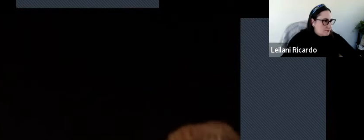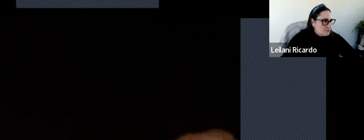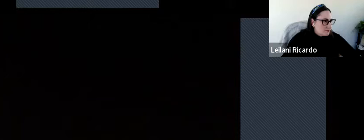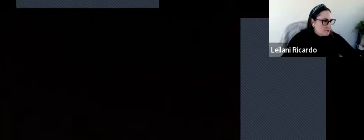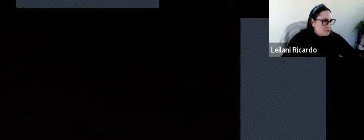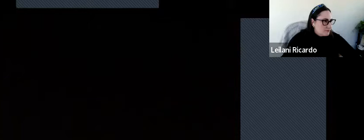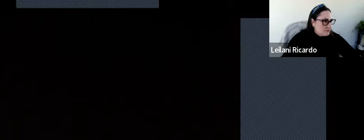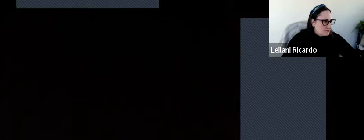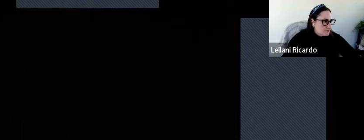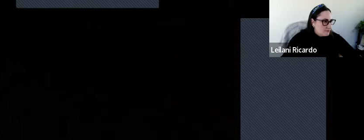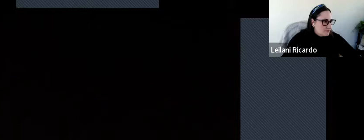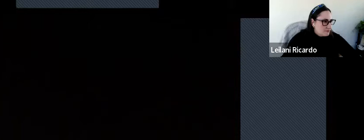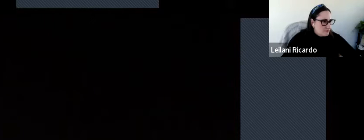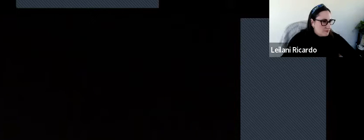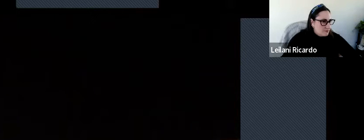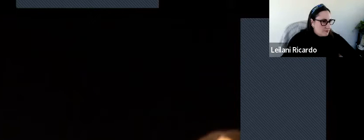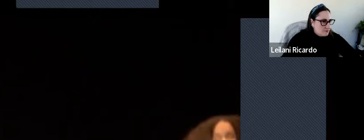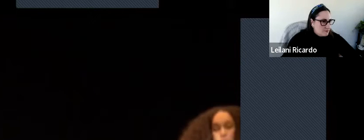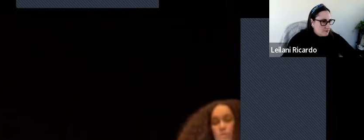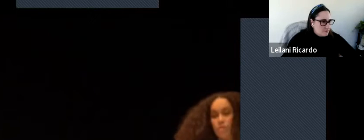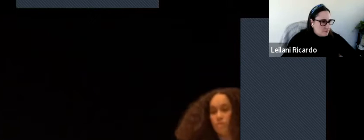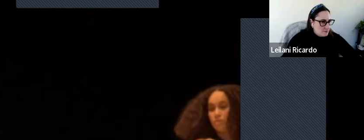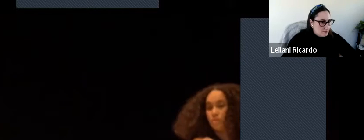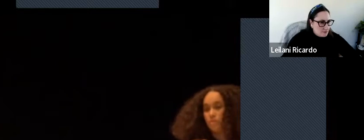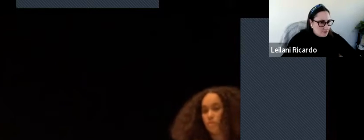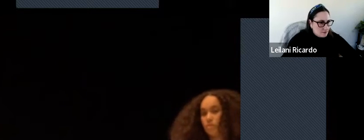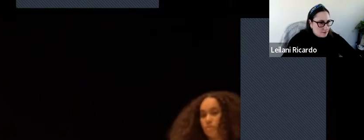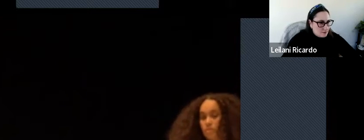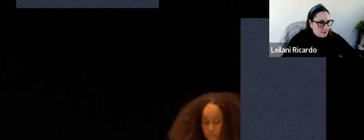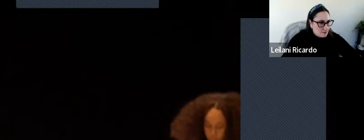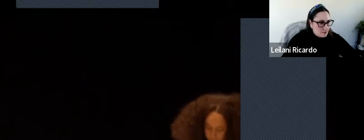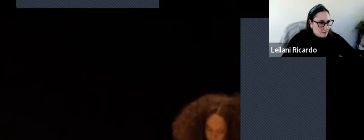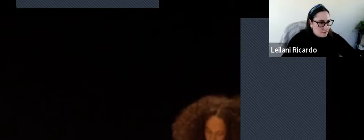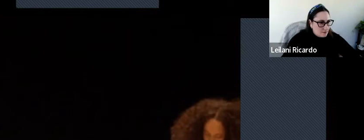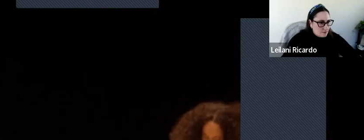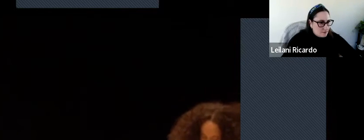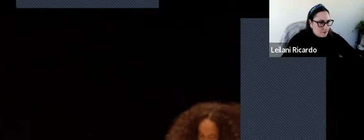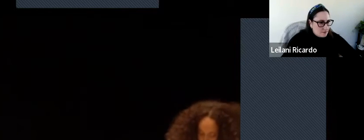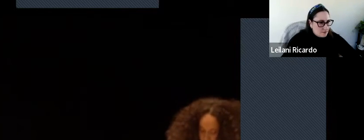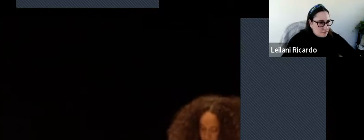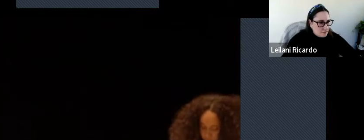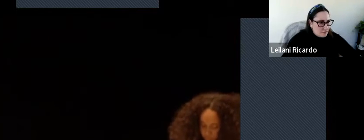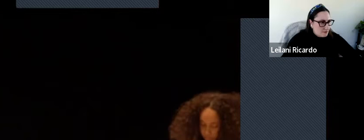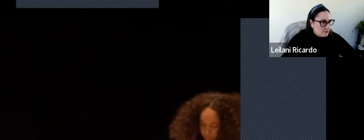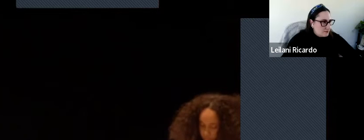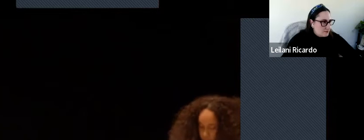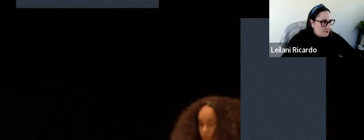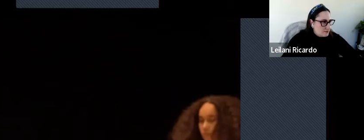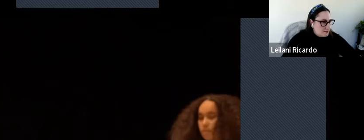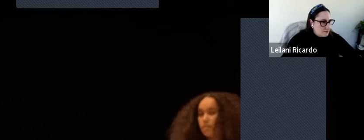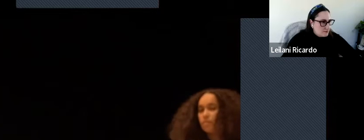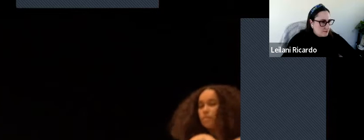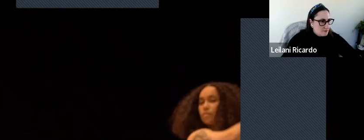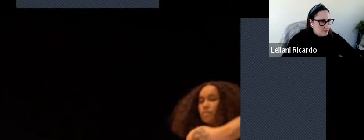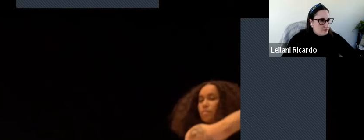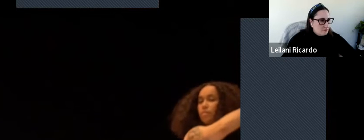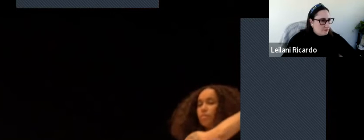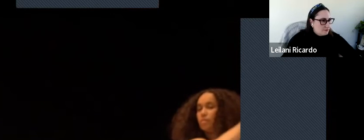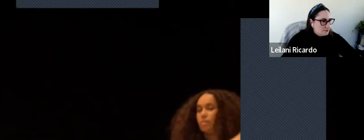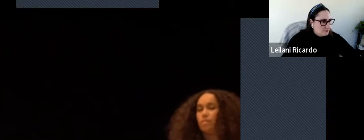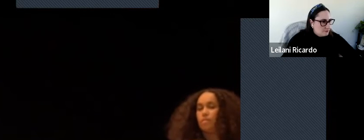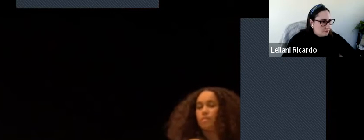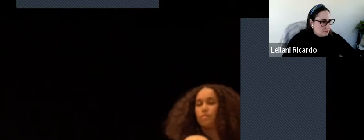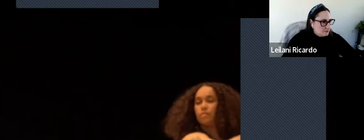I have resistance, my resilience, and the audacity to heal. Have you ever